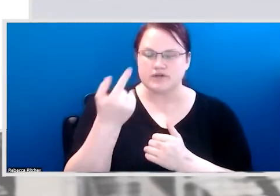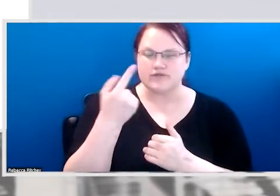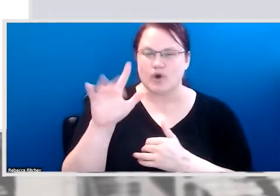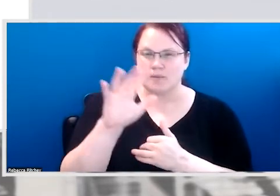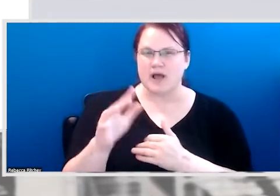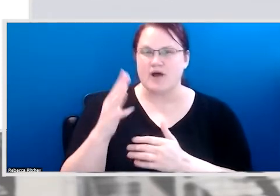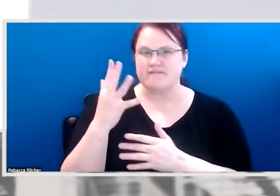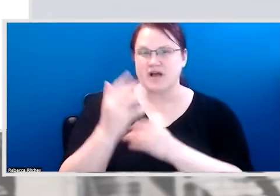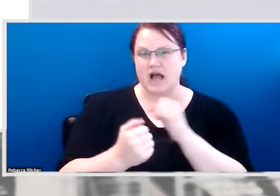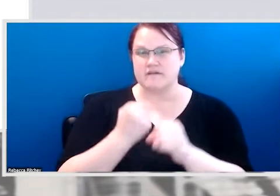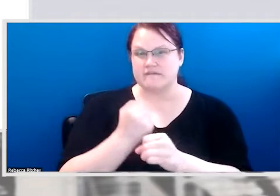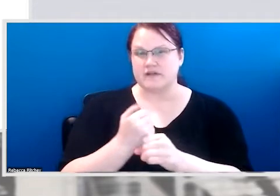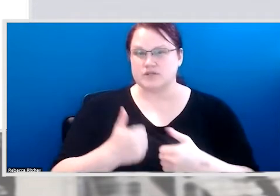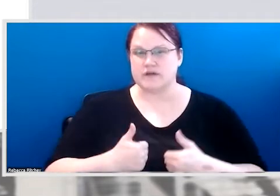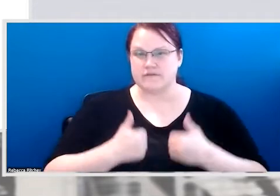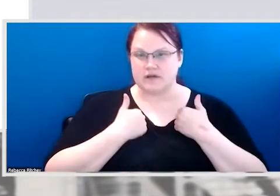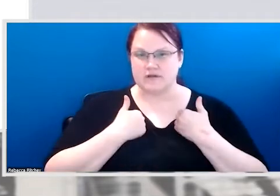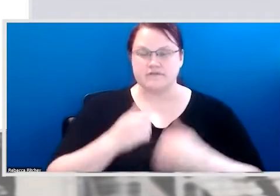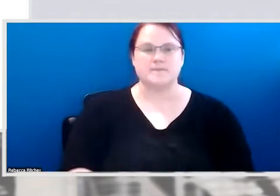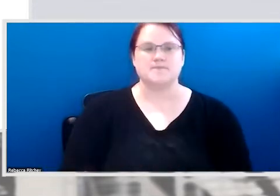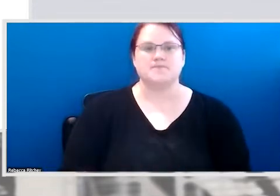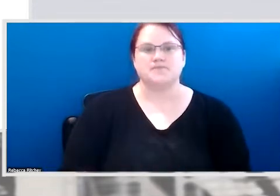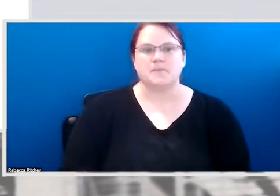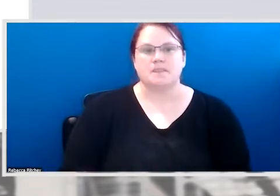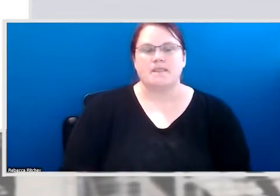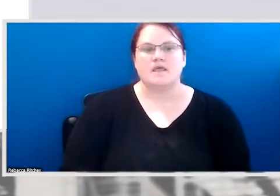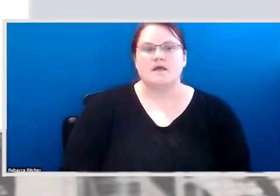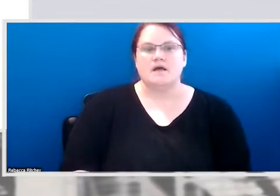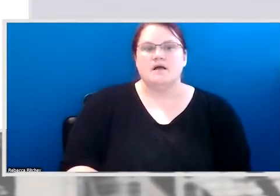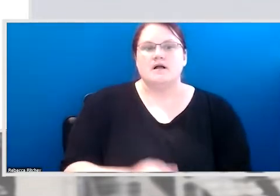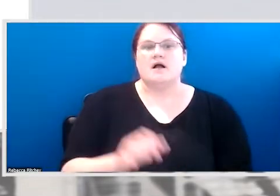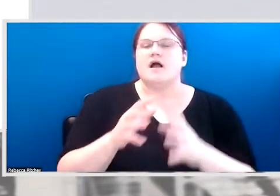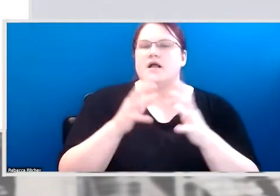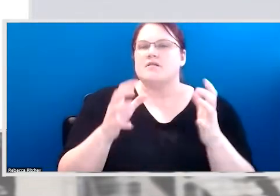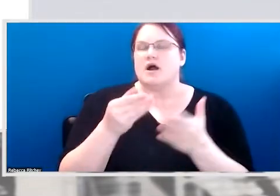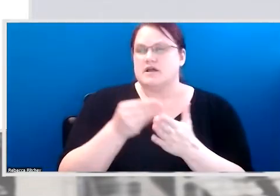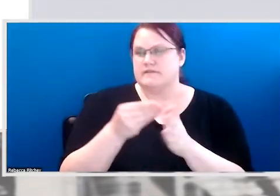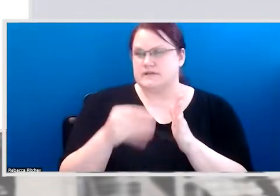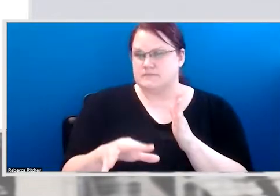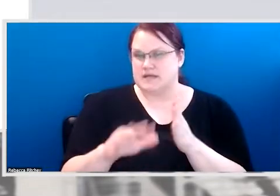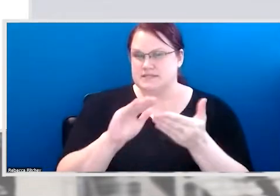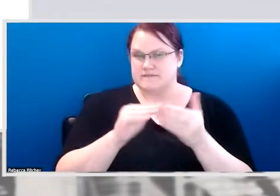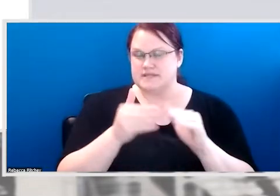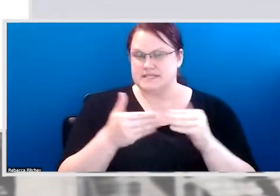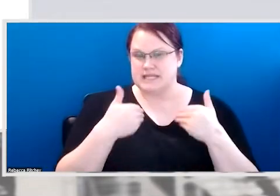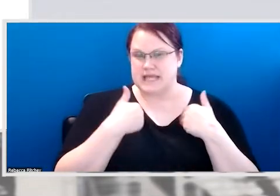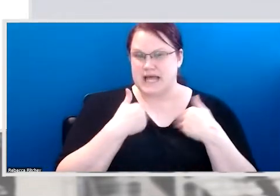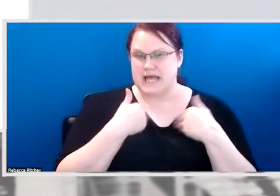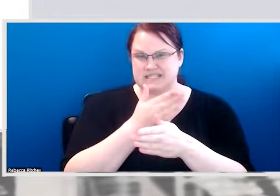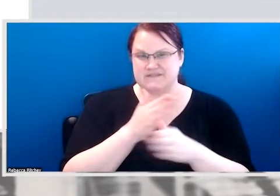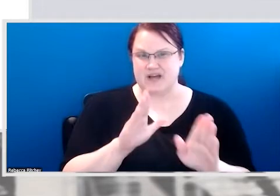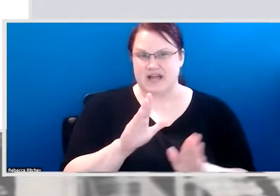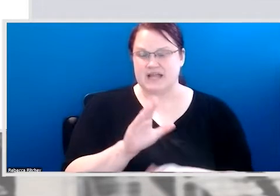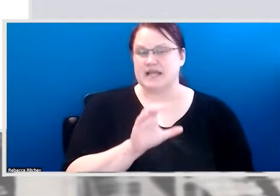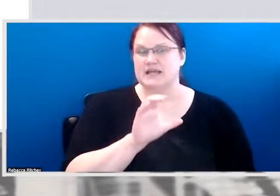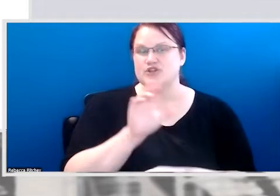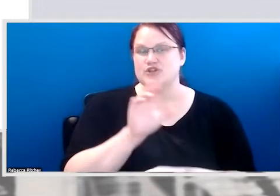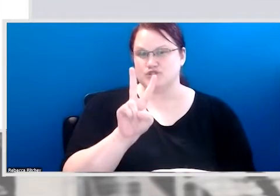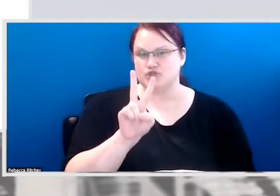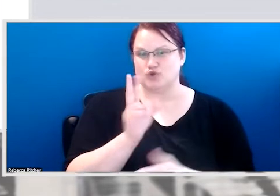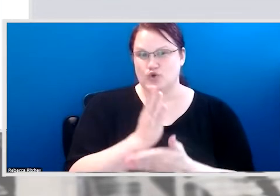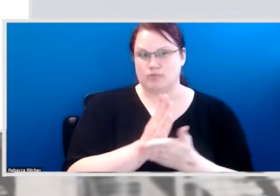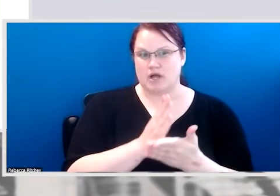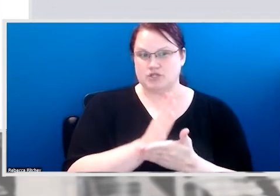5 years. In practical terms, there's a lot of expenses the city has, and they're usually divided between our two budgets, operating